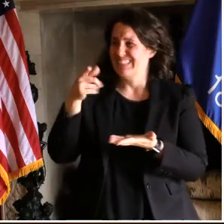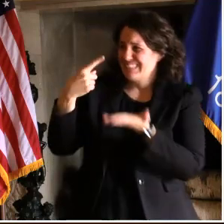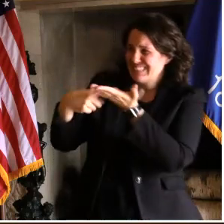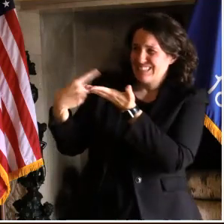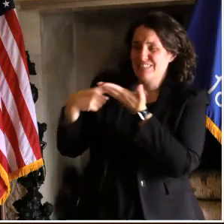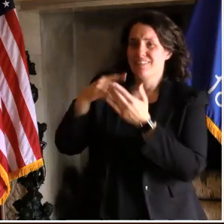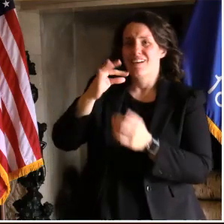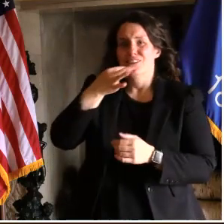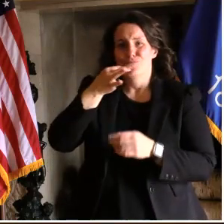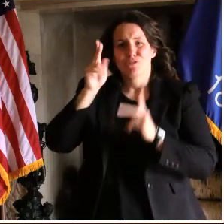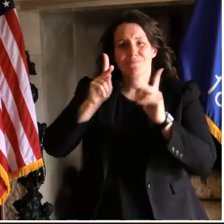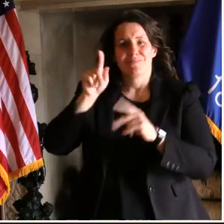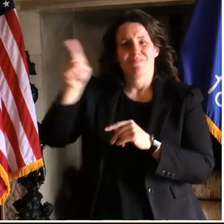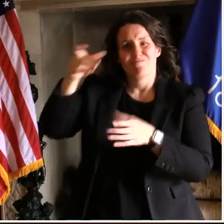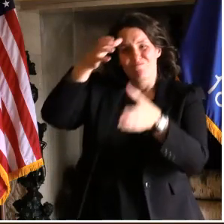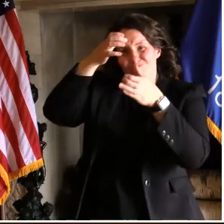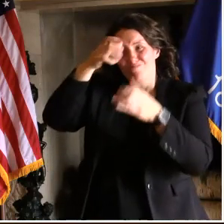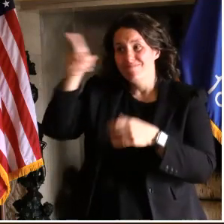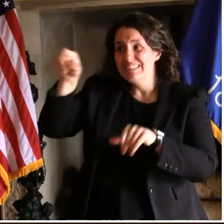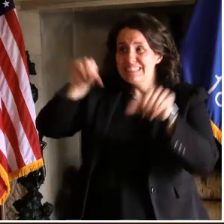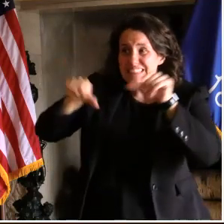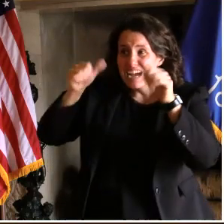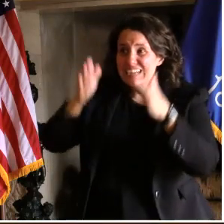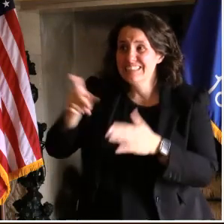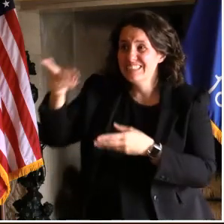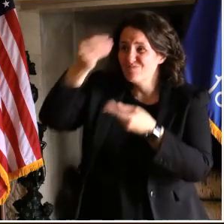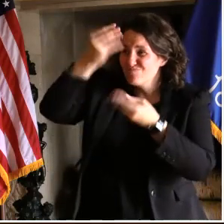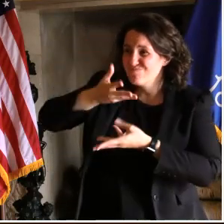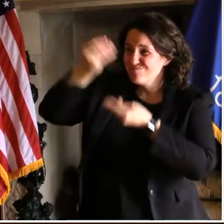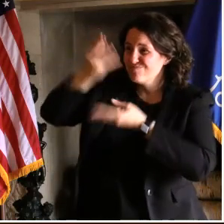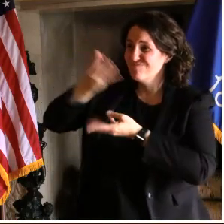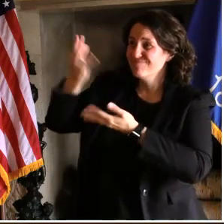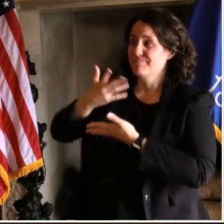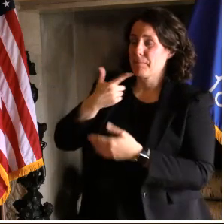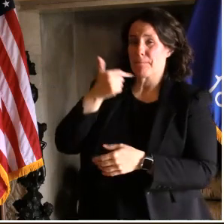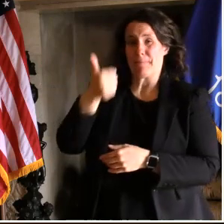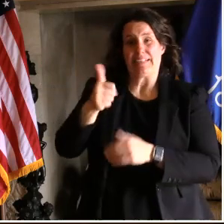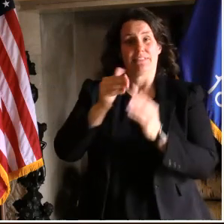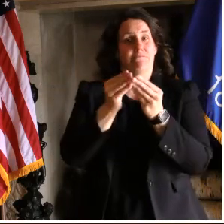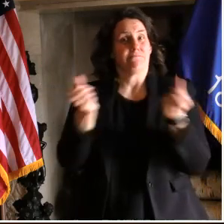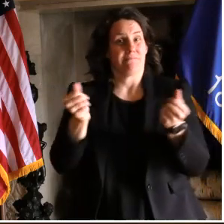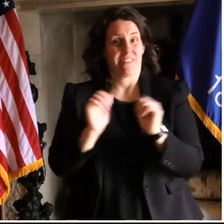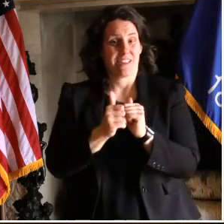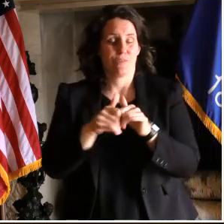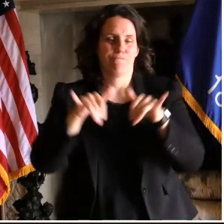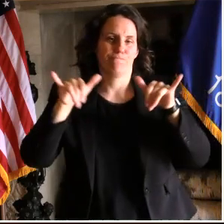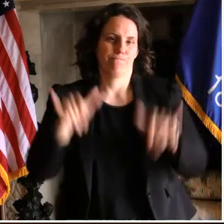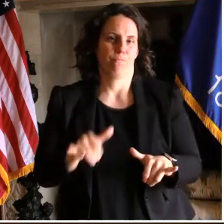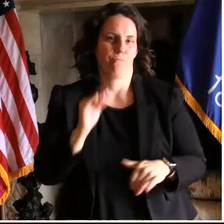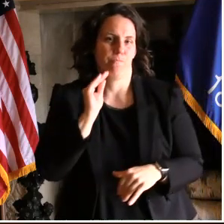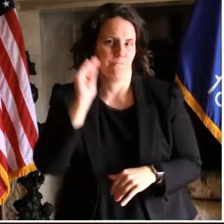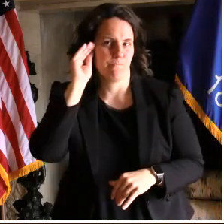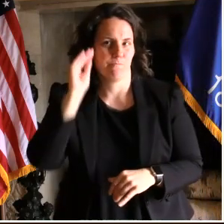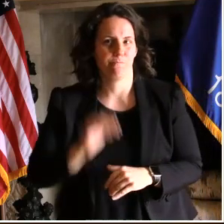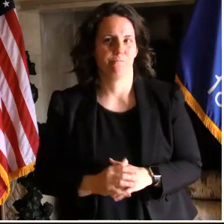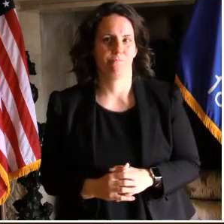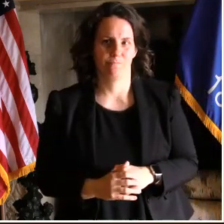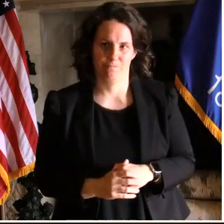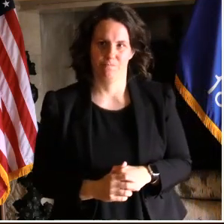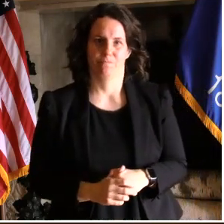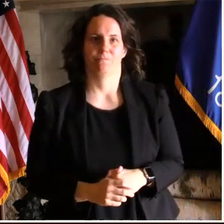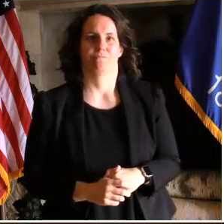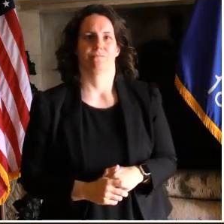way for us to solve this problem. Thank you, Emily. To Charlie Pittman from WORT Radio. WORT.